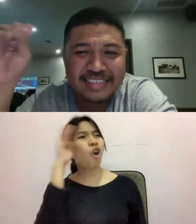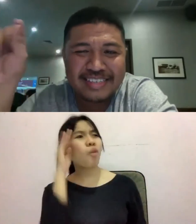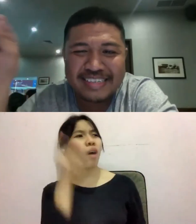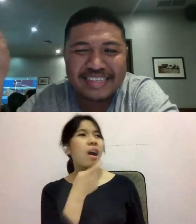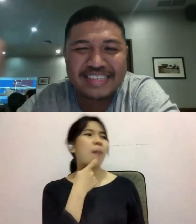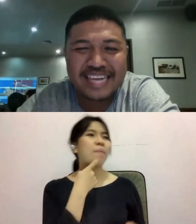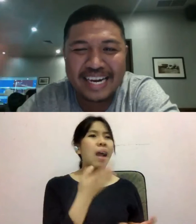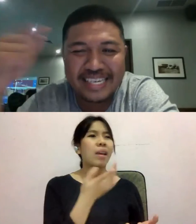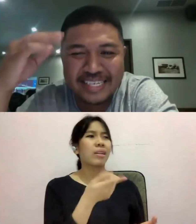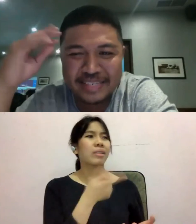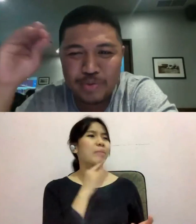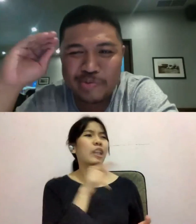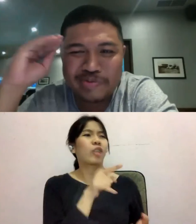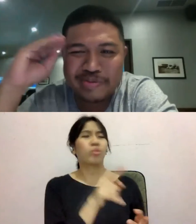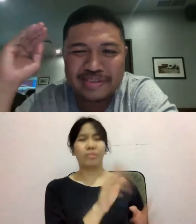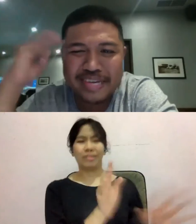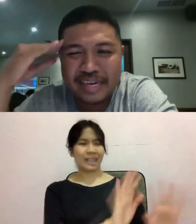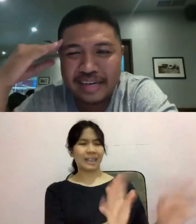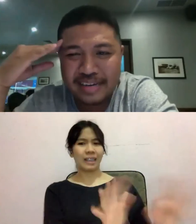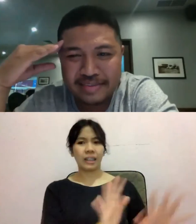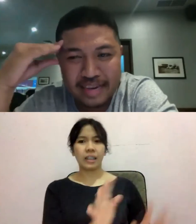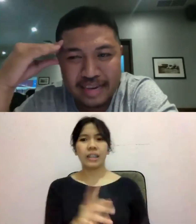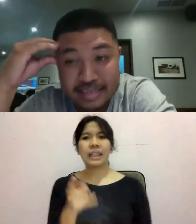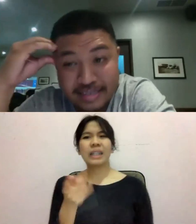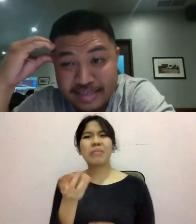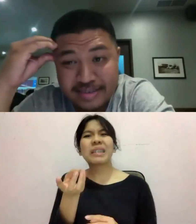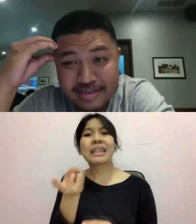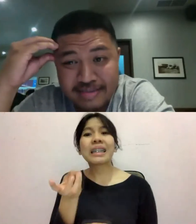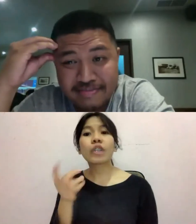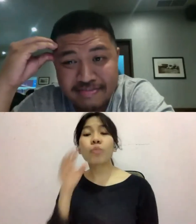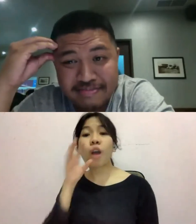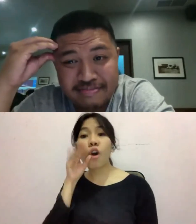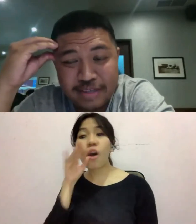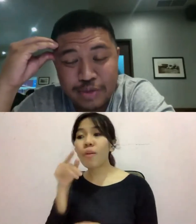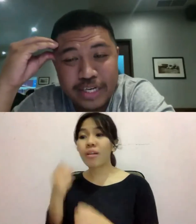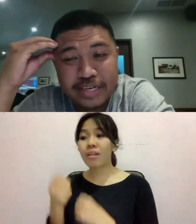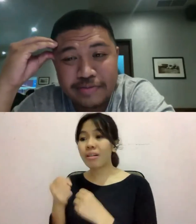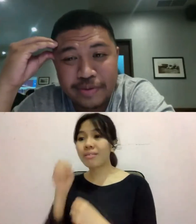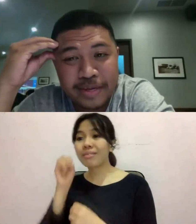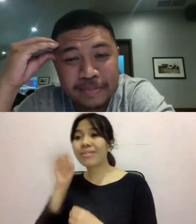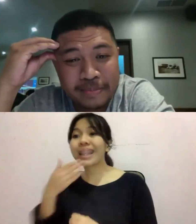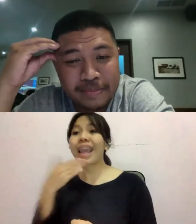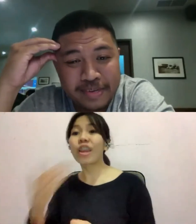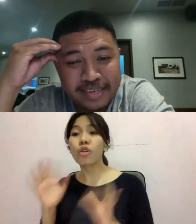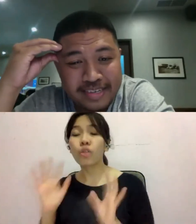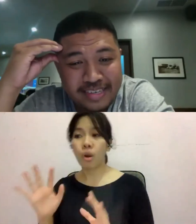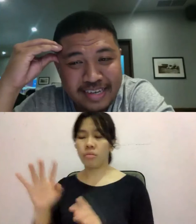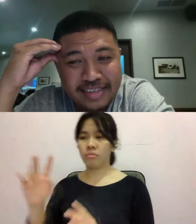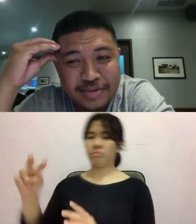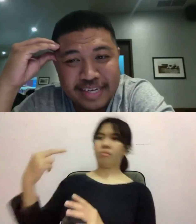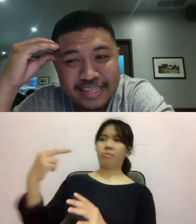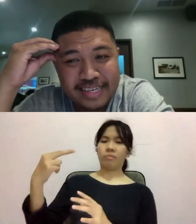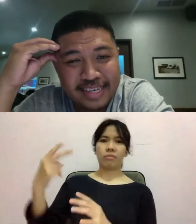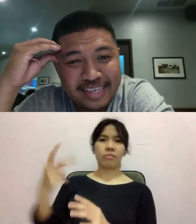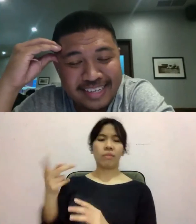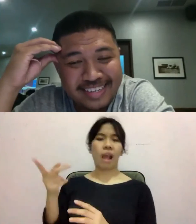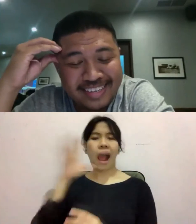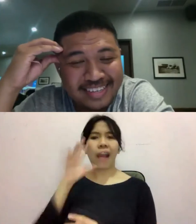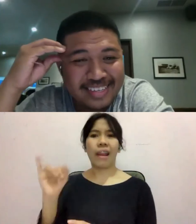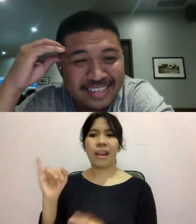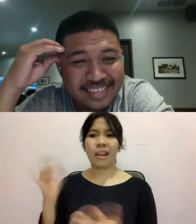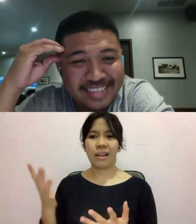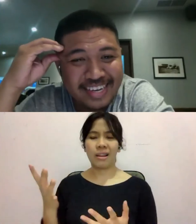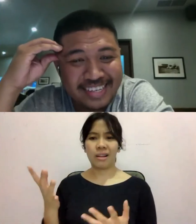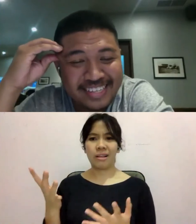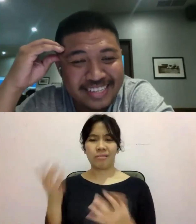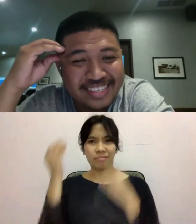Just the tiniest thing like that, it's weird for them. That's crazy. It's sad,